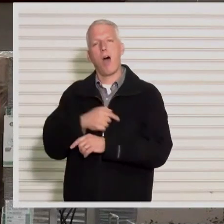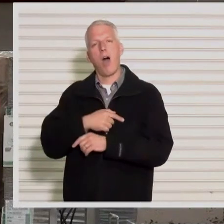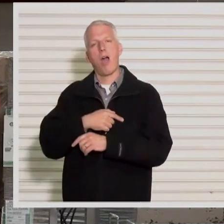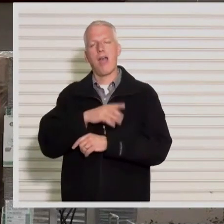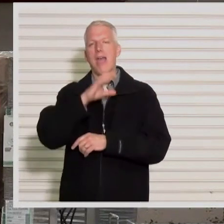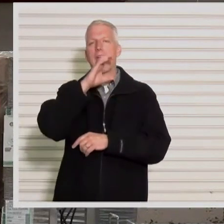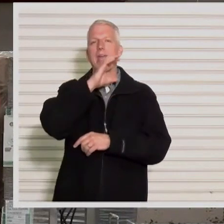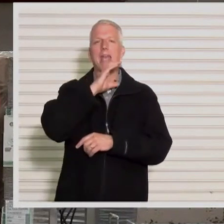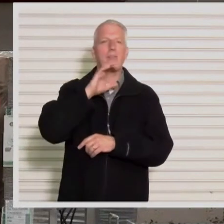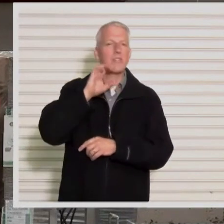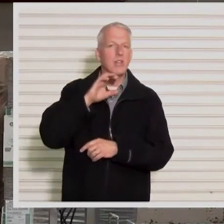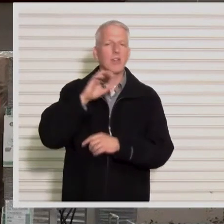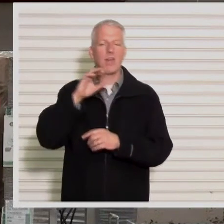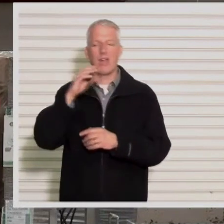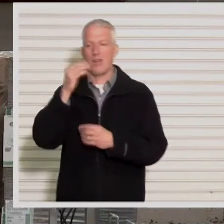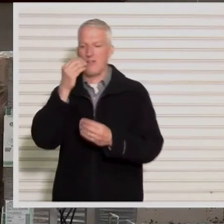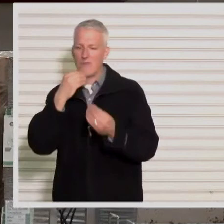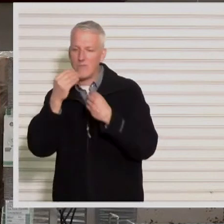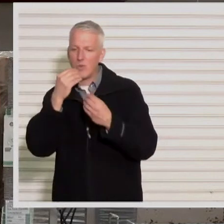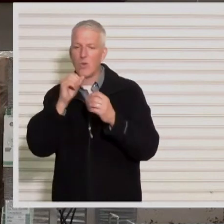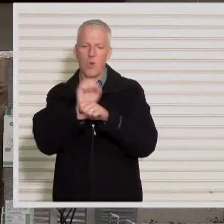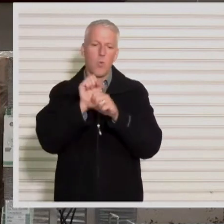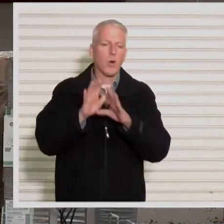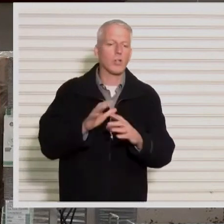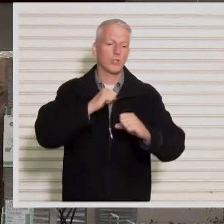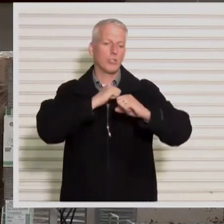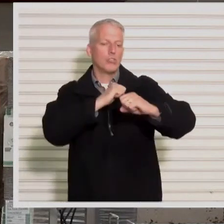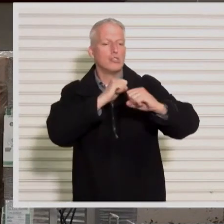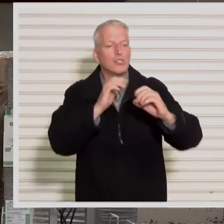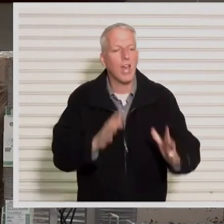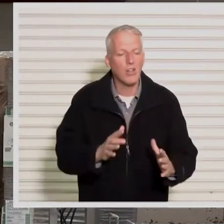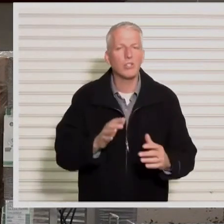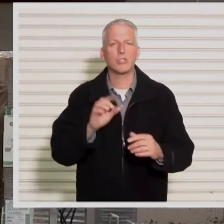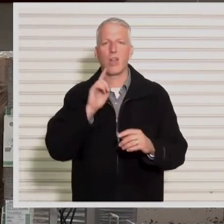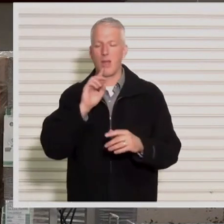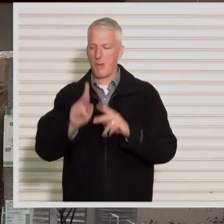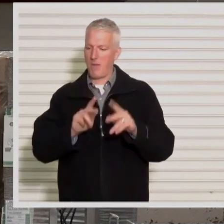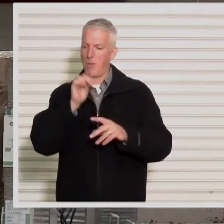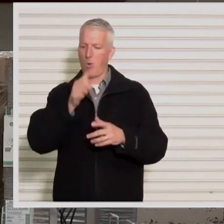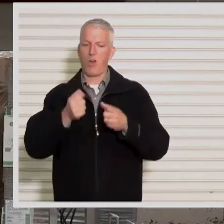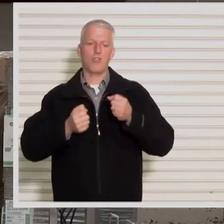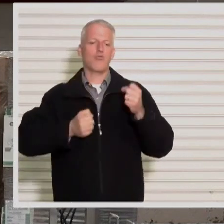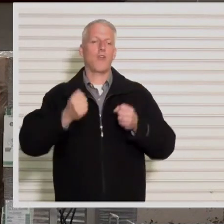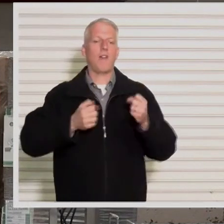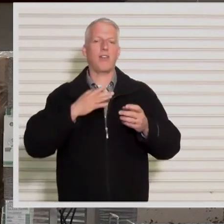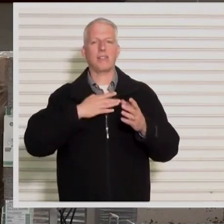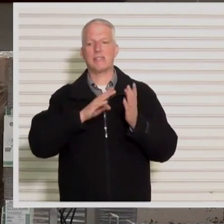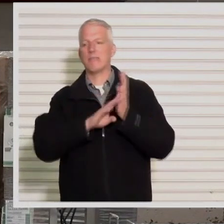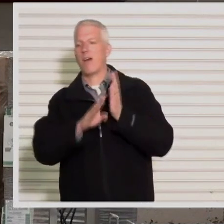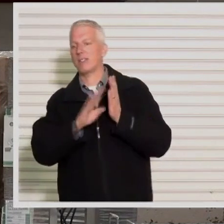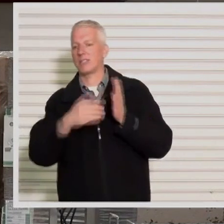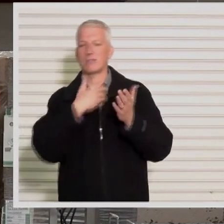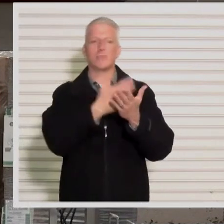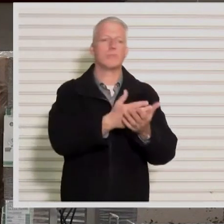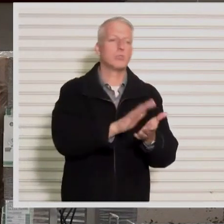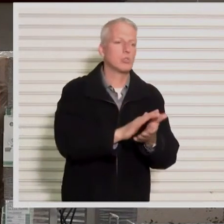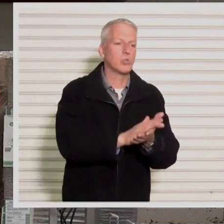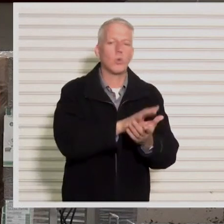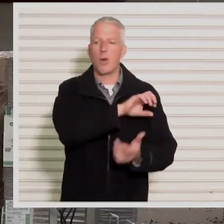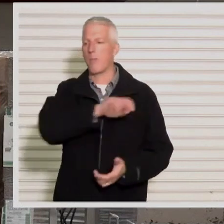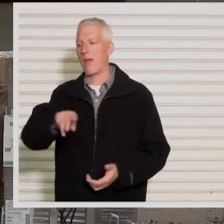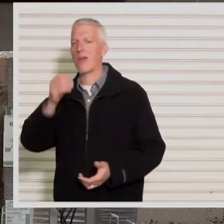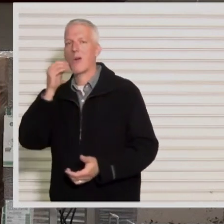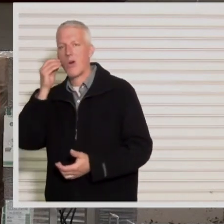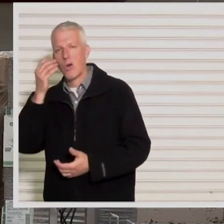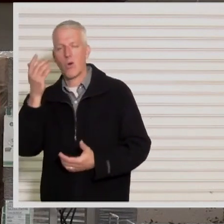cafeteria workers, also our janitors, also folks that are driving our kids to school and back home,